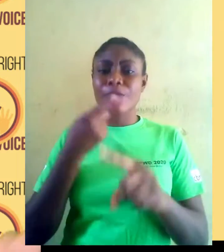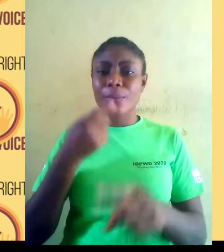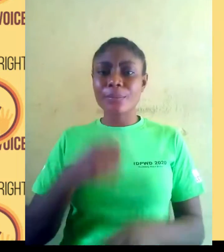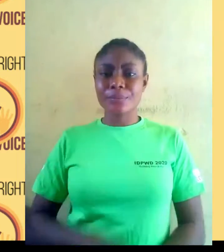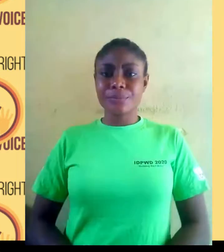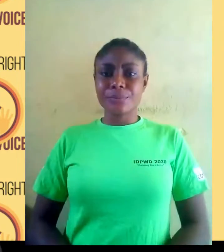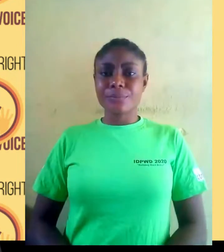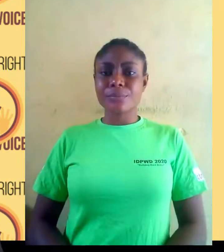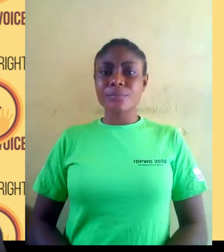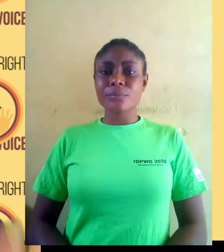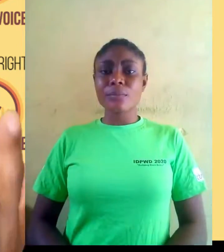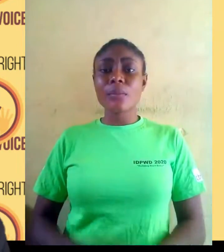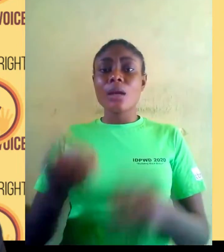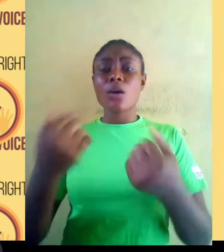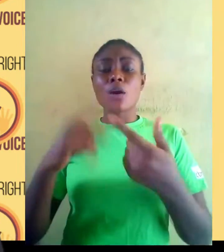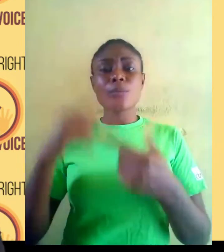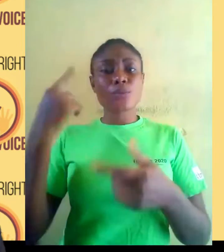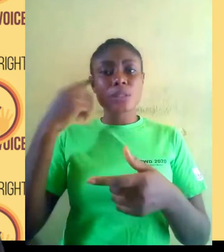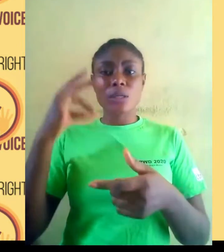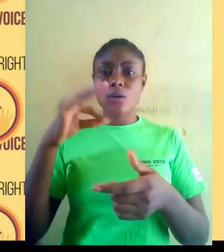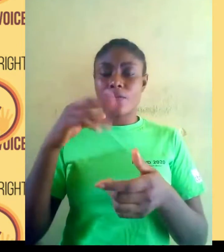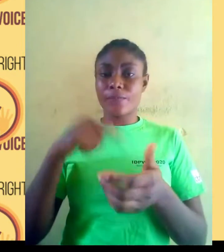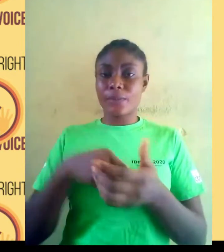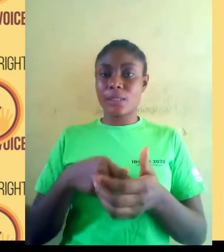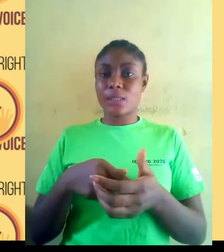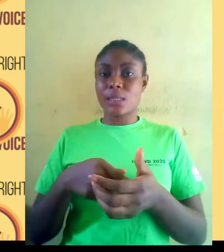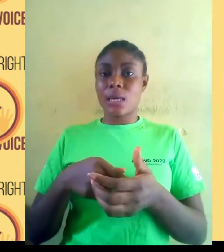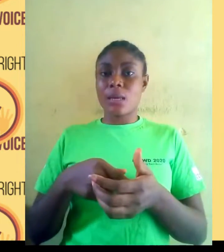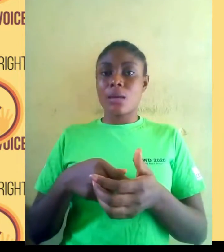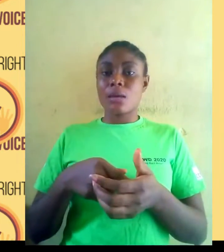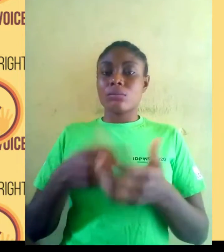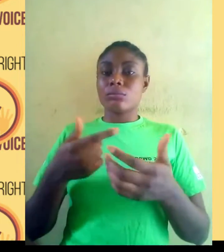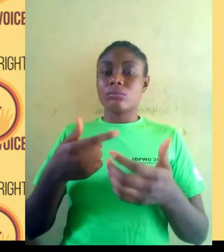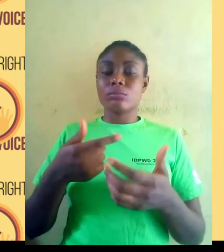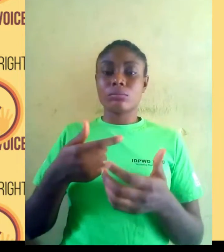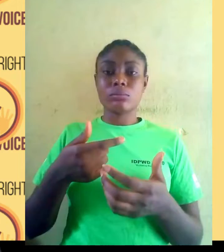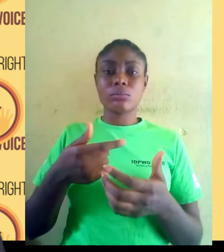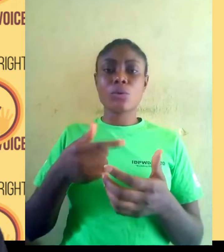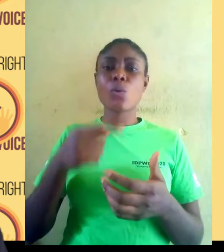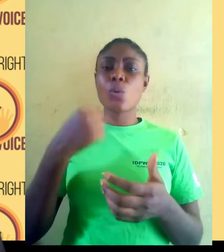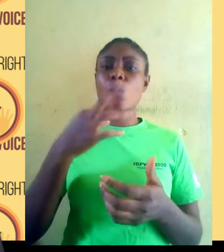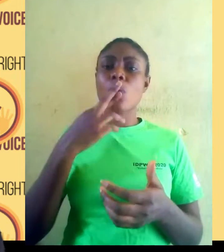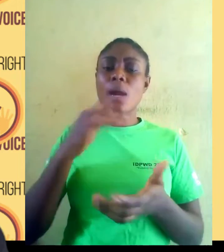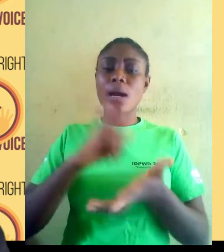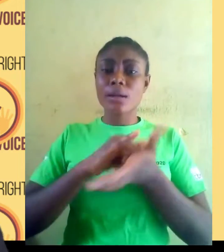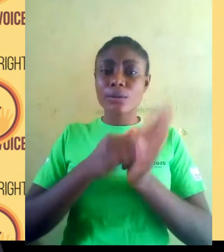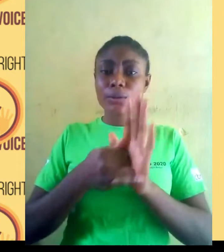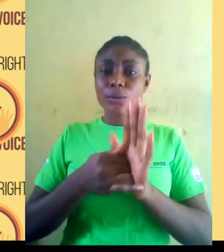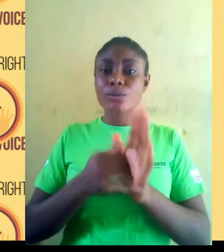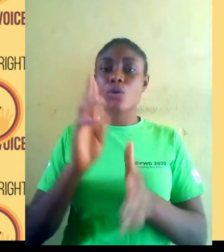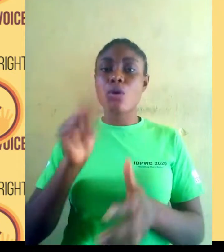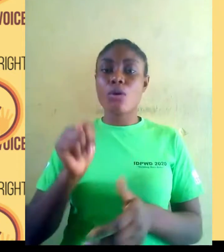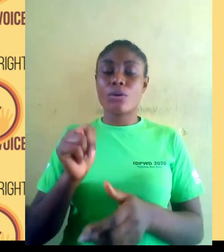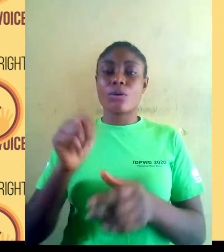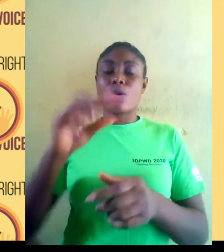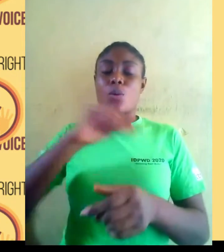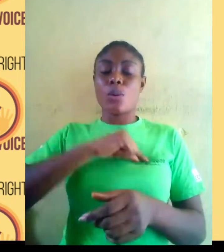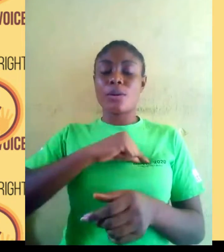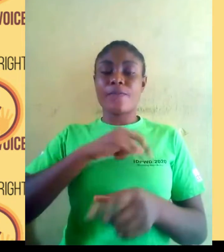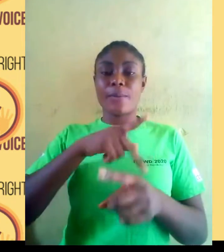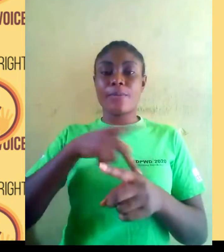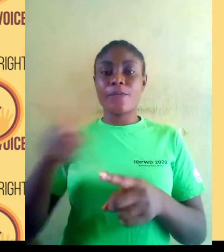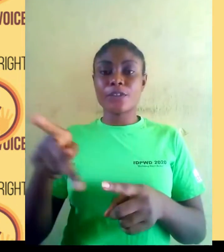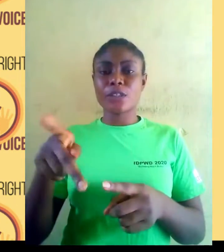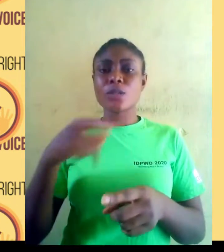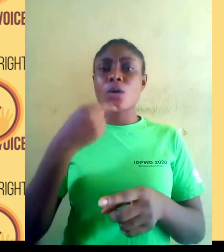mean, come to think of it, this is government's manuscripts. Who are those unqualified professionals? Who are